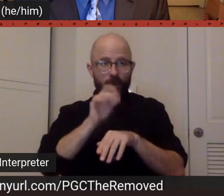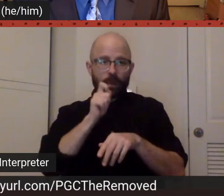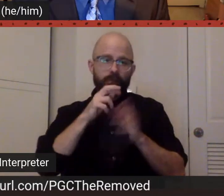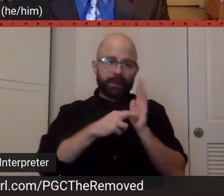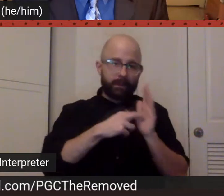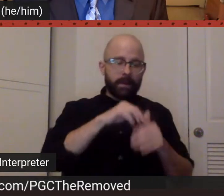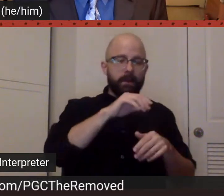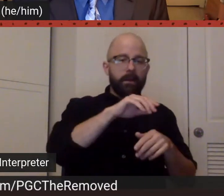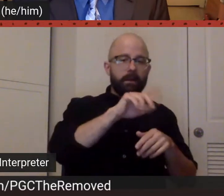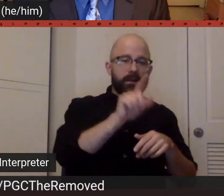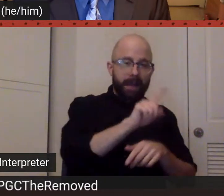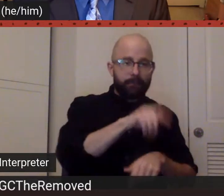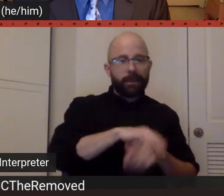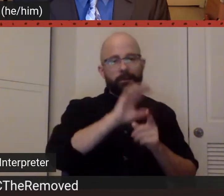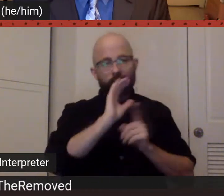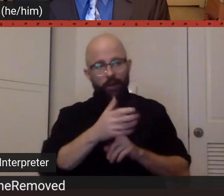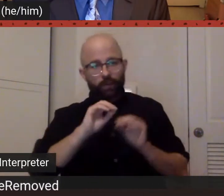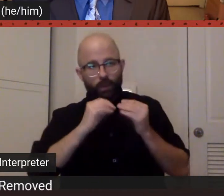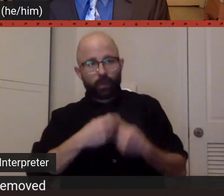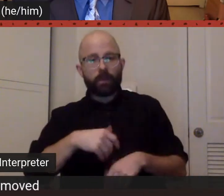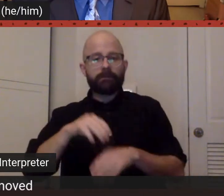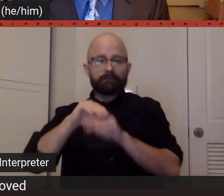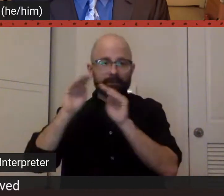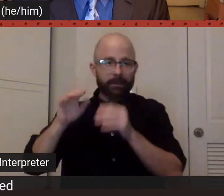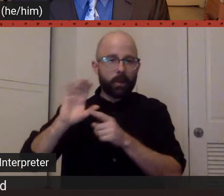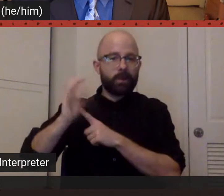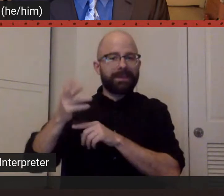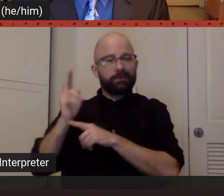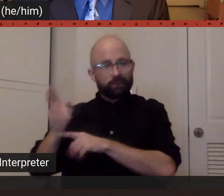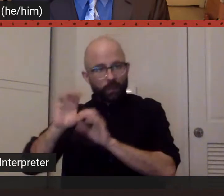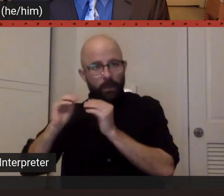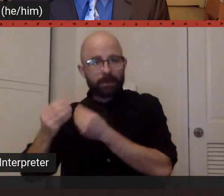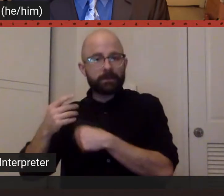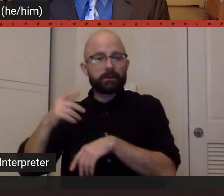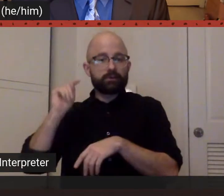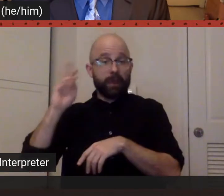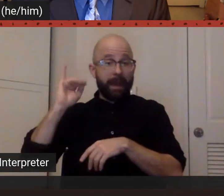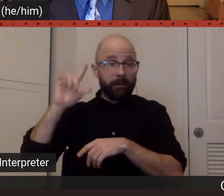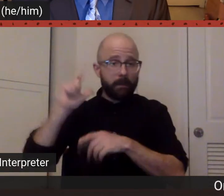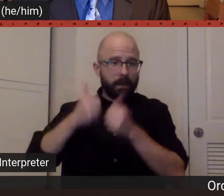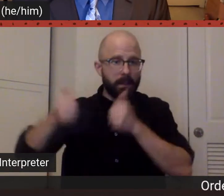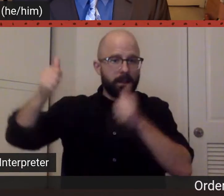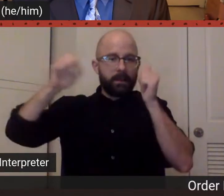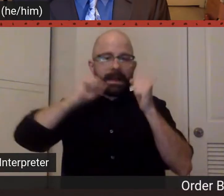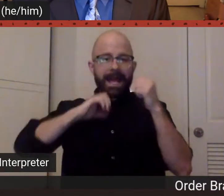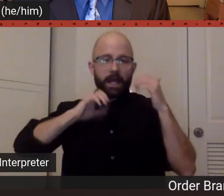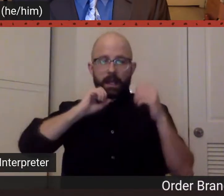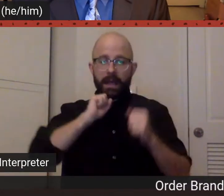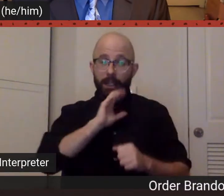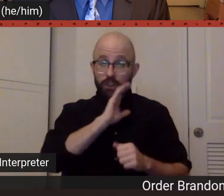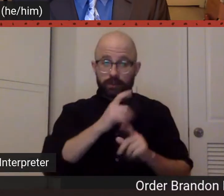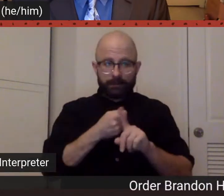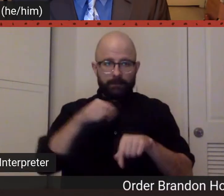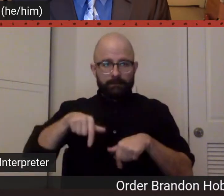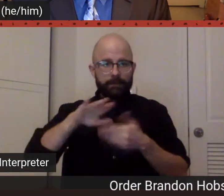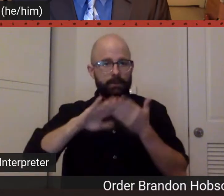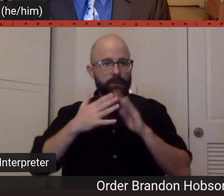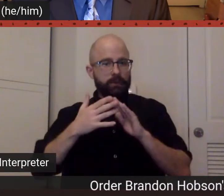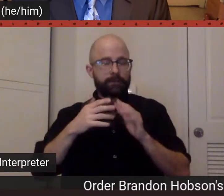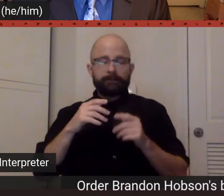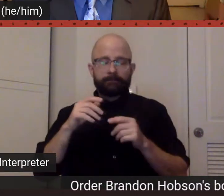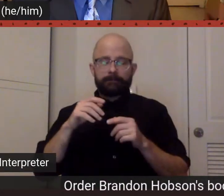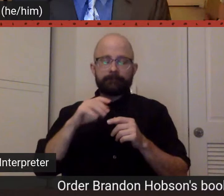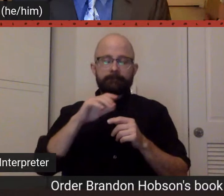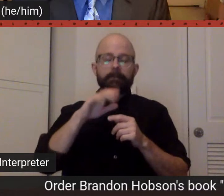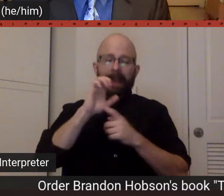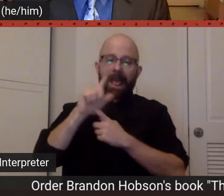organizations, archaeological organizations, as well as several of our tribal elders from the community here throughout Maryland. So